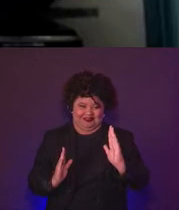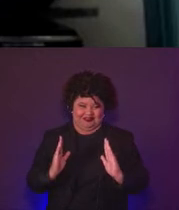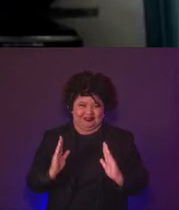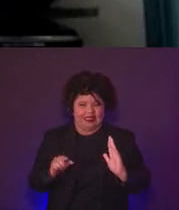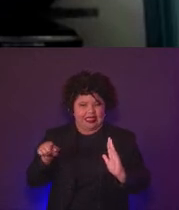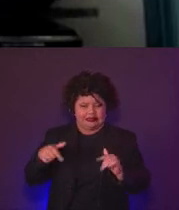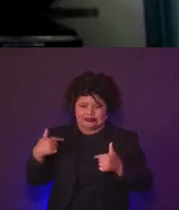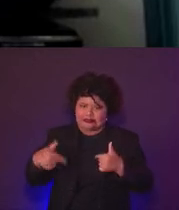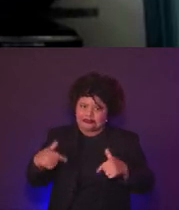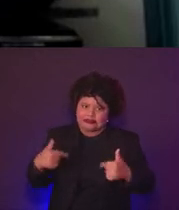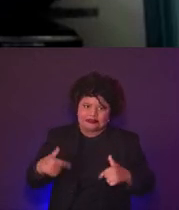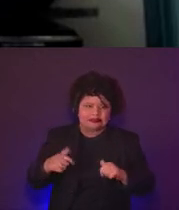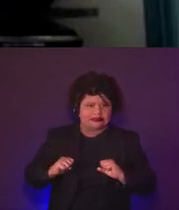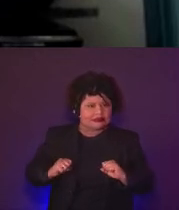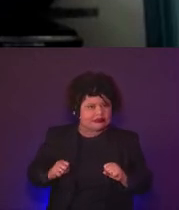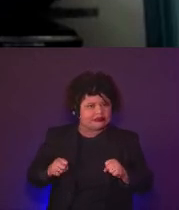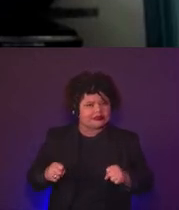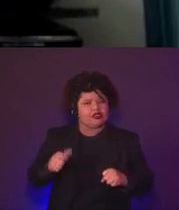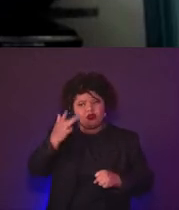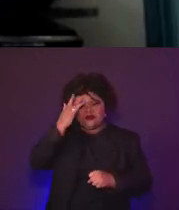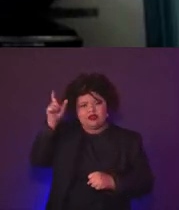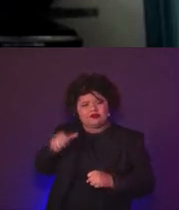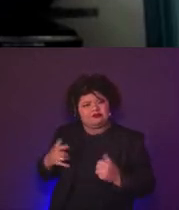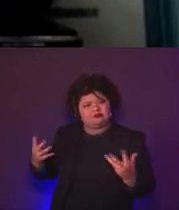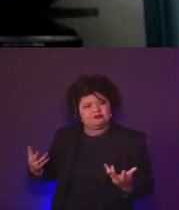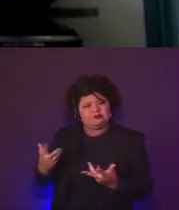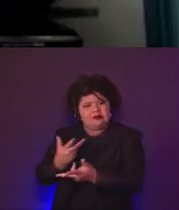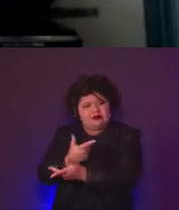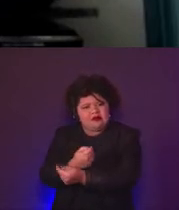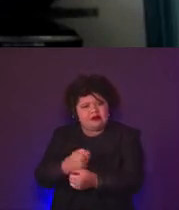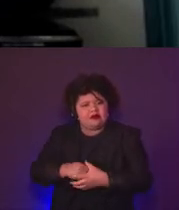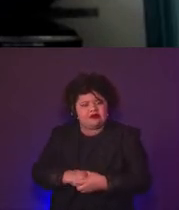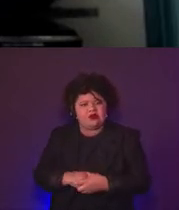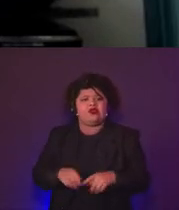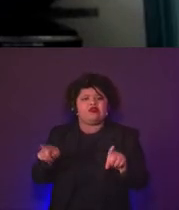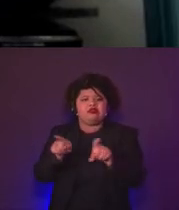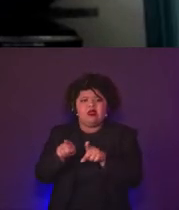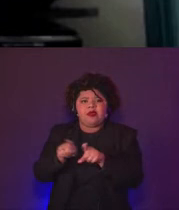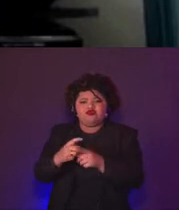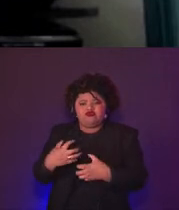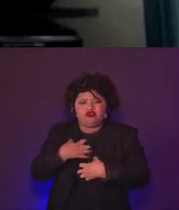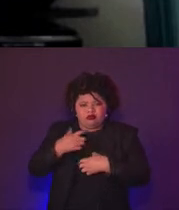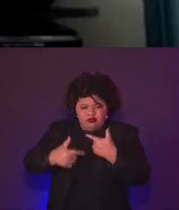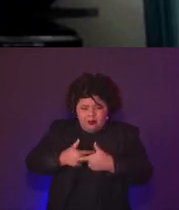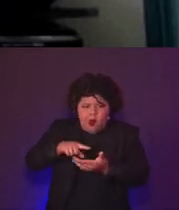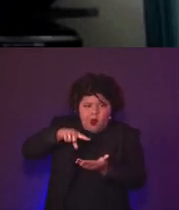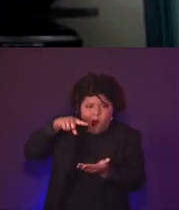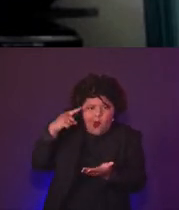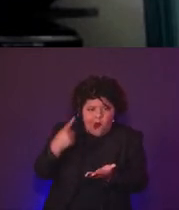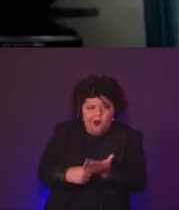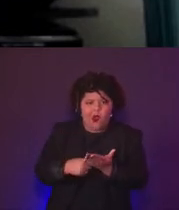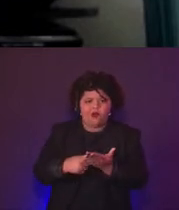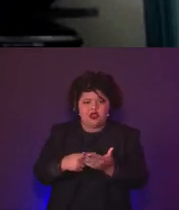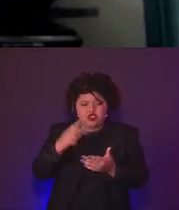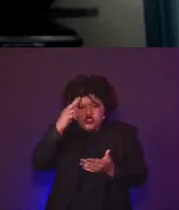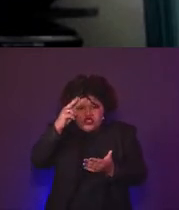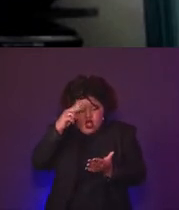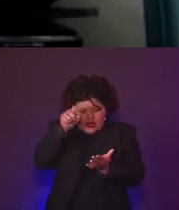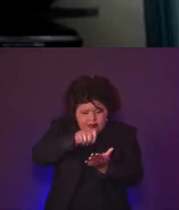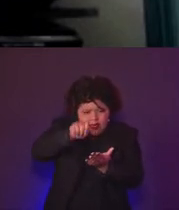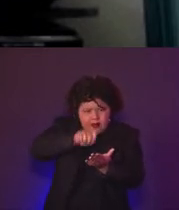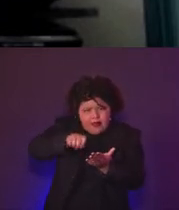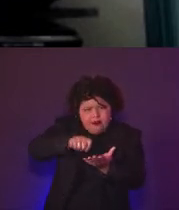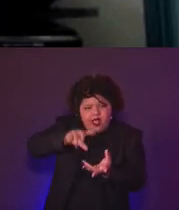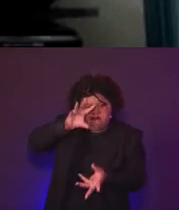man. And yet he's so committed to getting a story right and to helping his